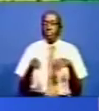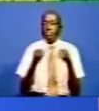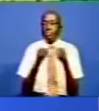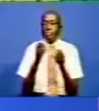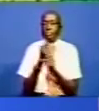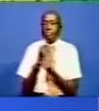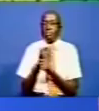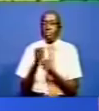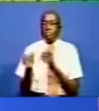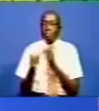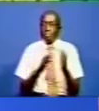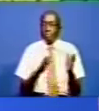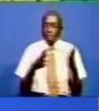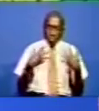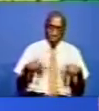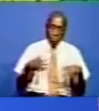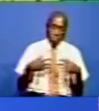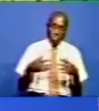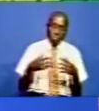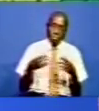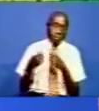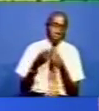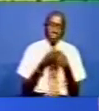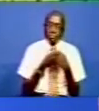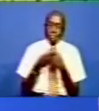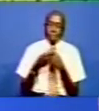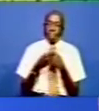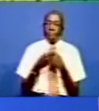for our people in a competitive,